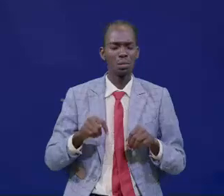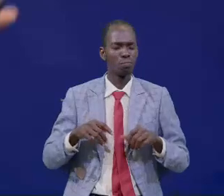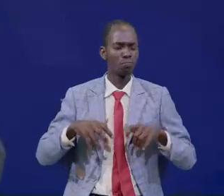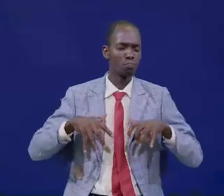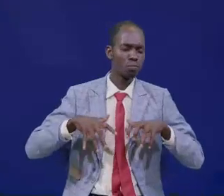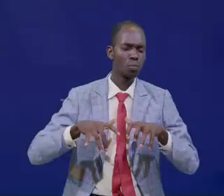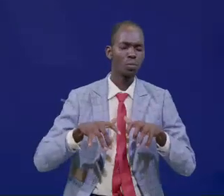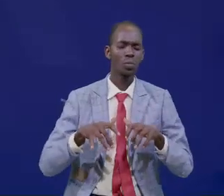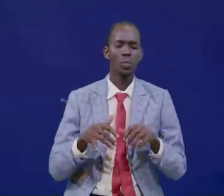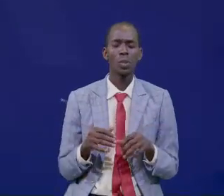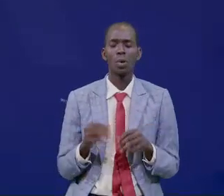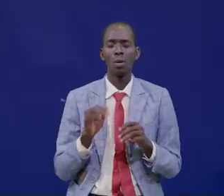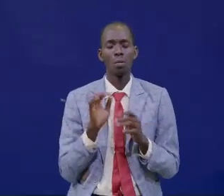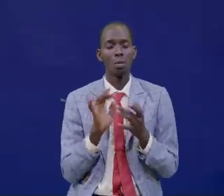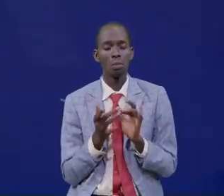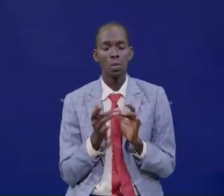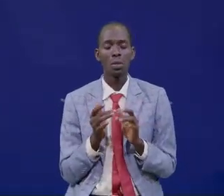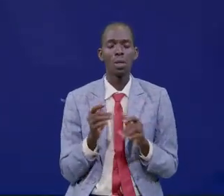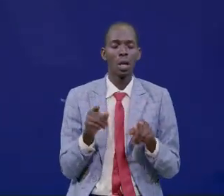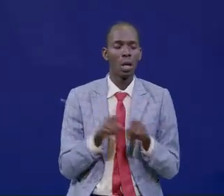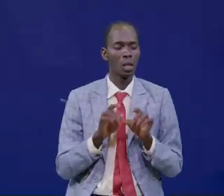online as families and individuals,